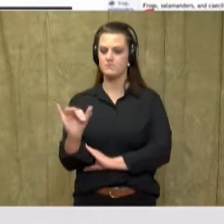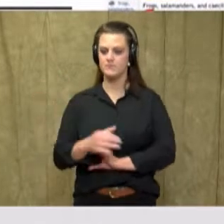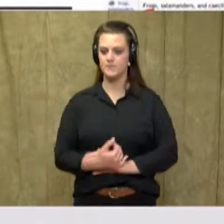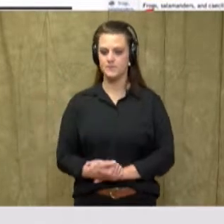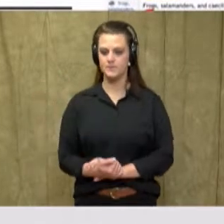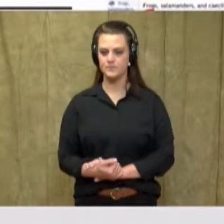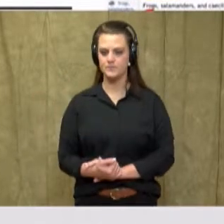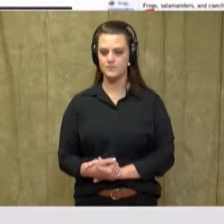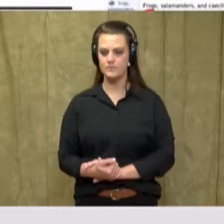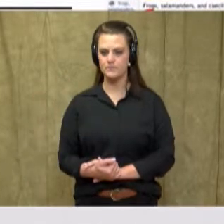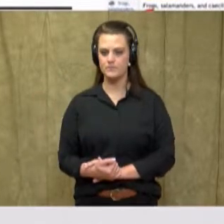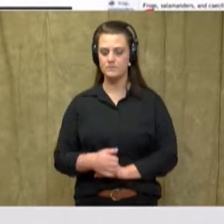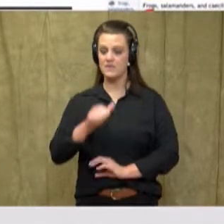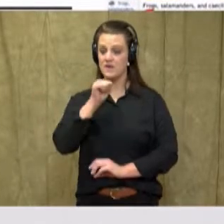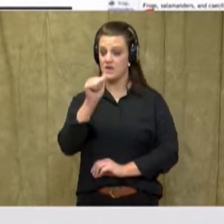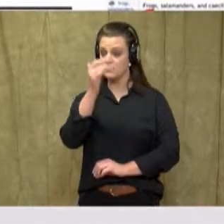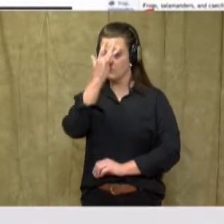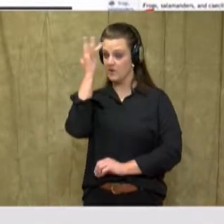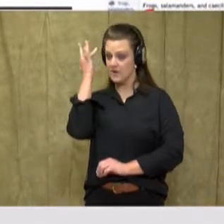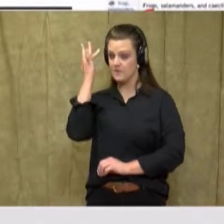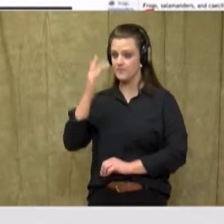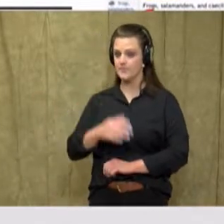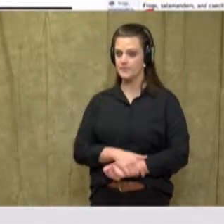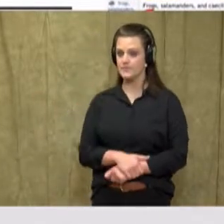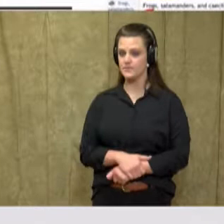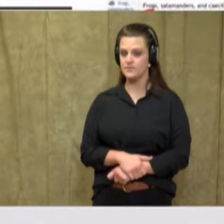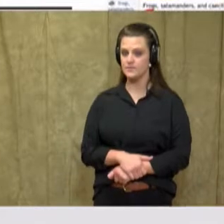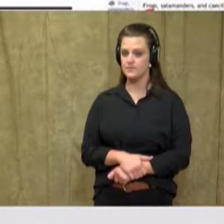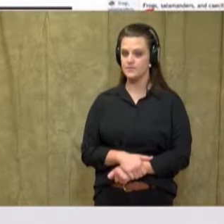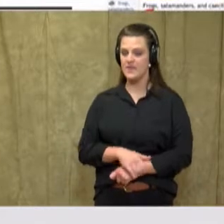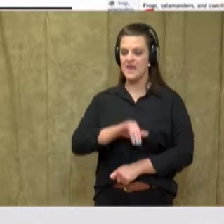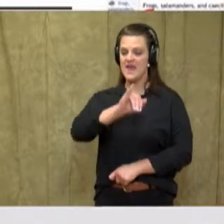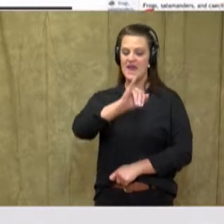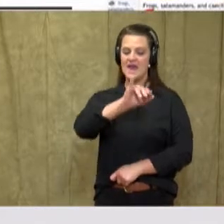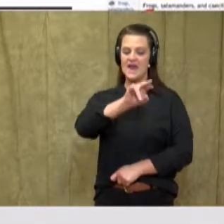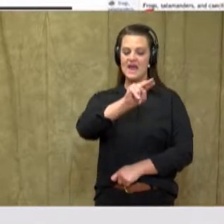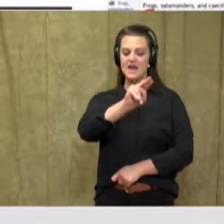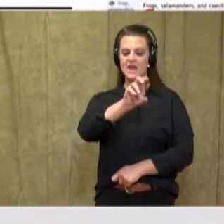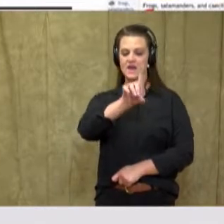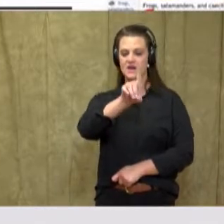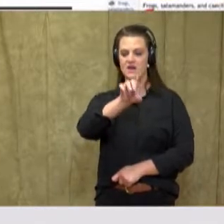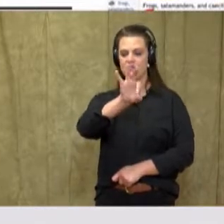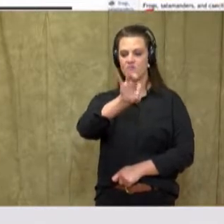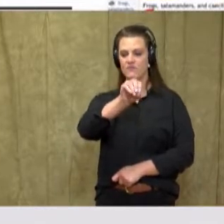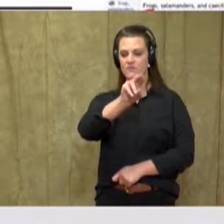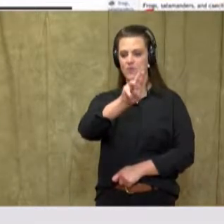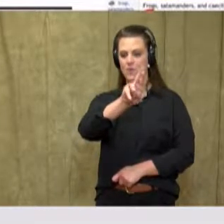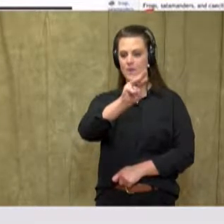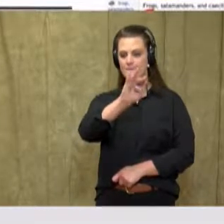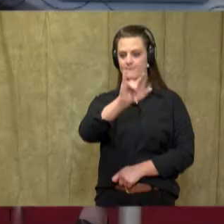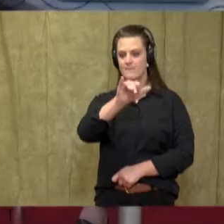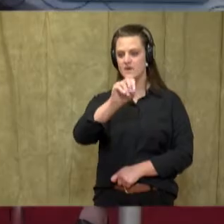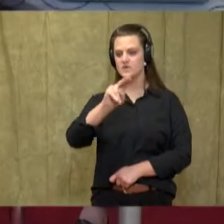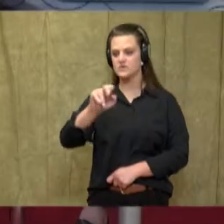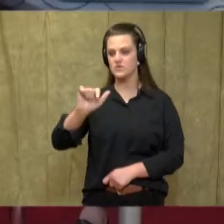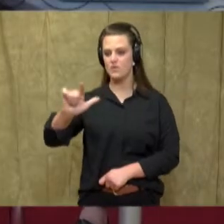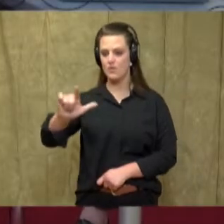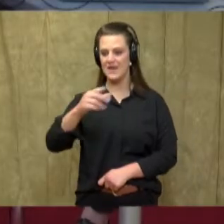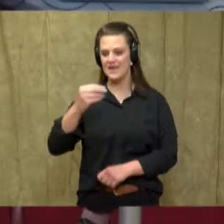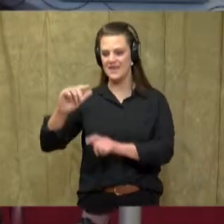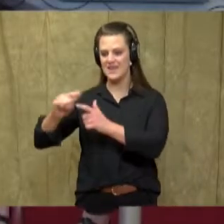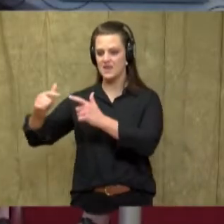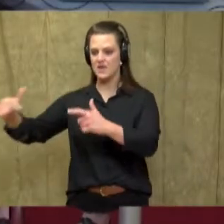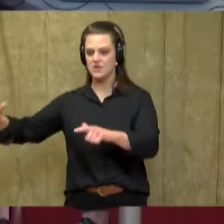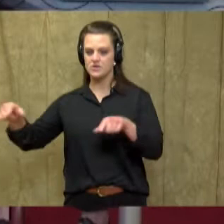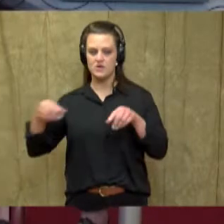Don't forget, boys and girls, that informational text looks different than literature.